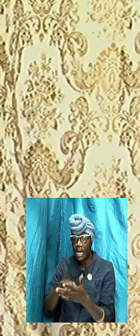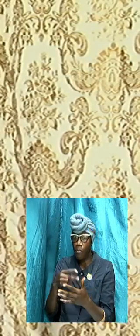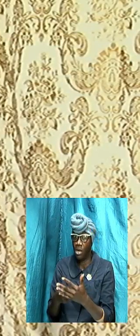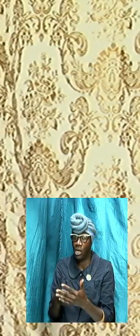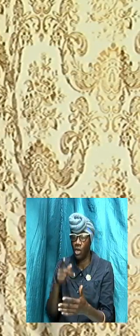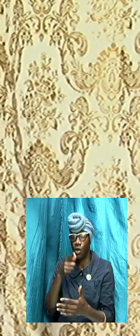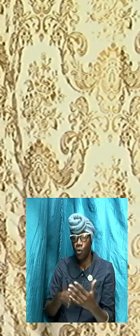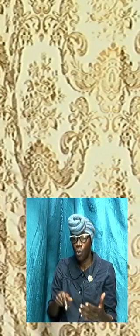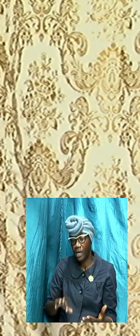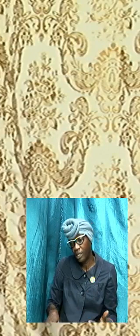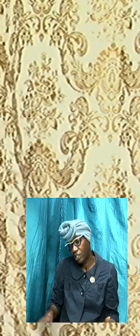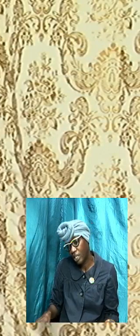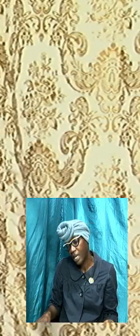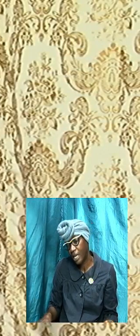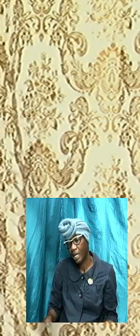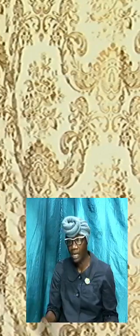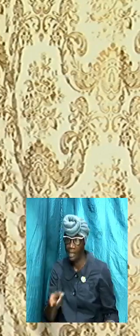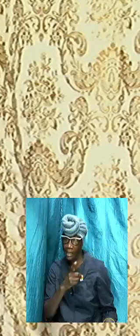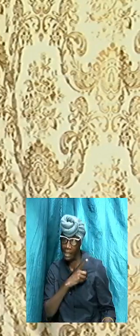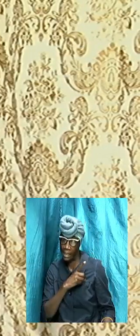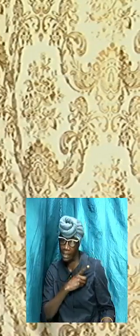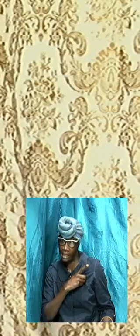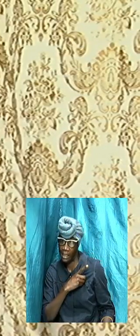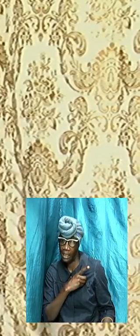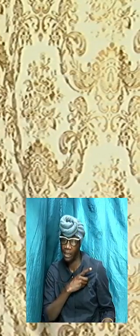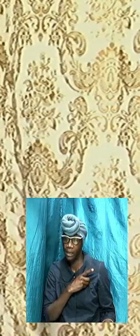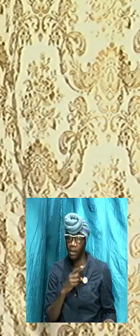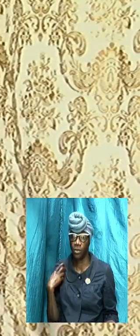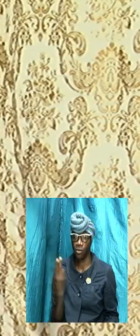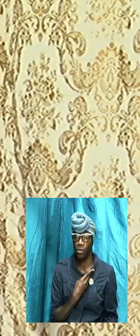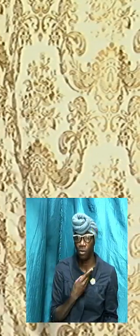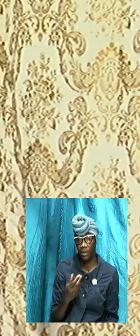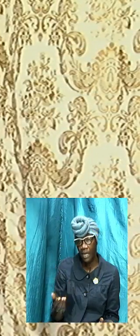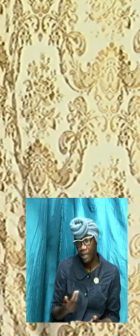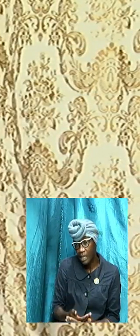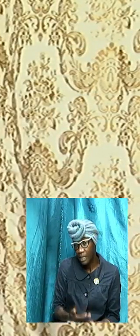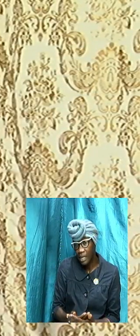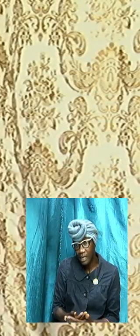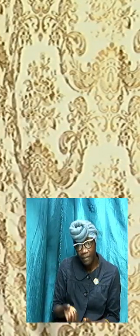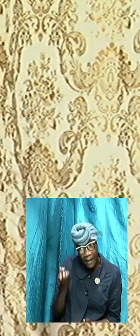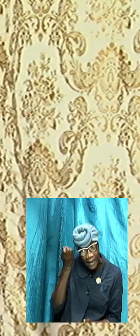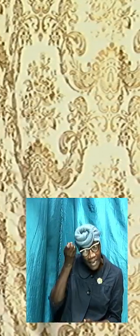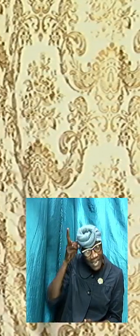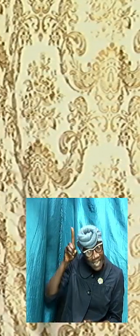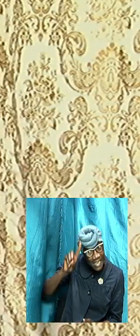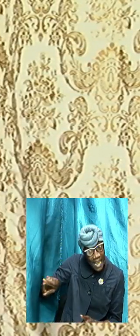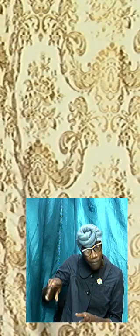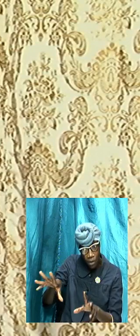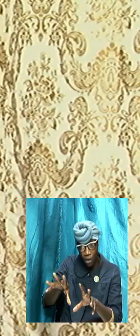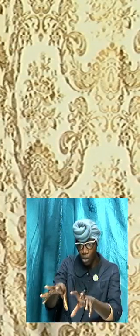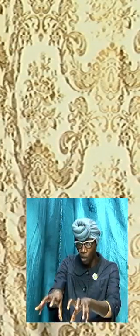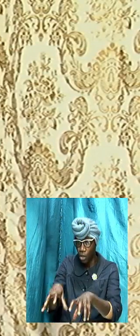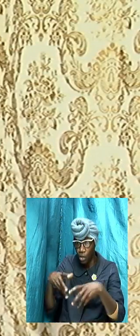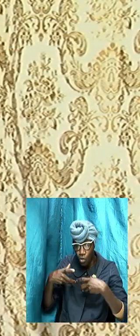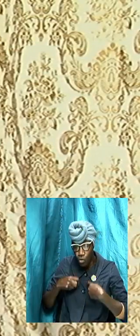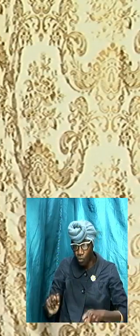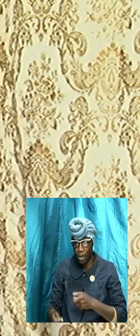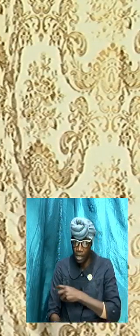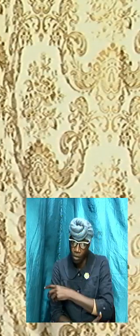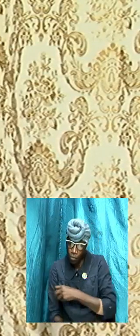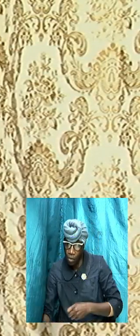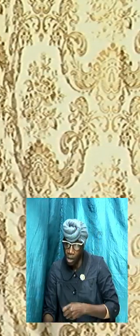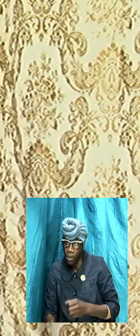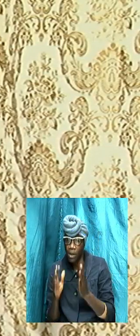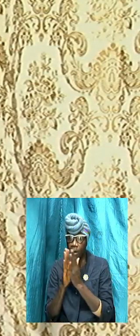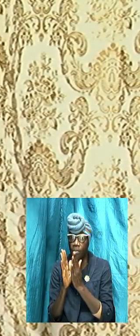that were dear to us as children of God. Amen. The things that the devil is trying to rob us of. And we come to the conclusion that every child of God